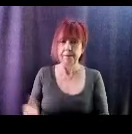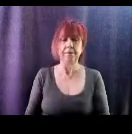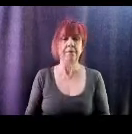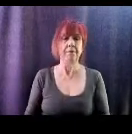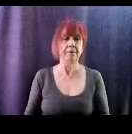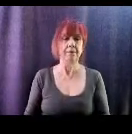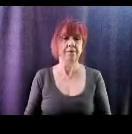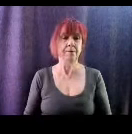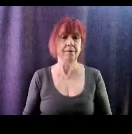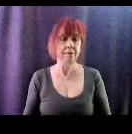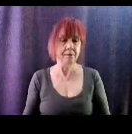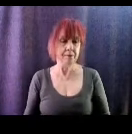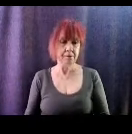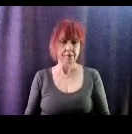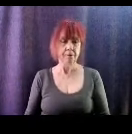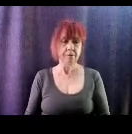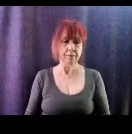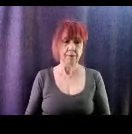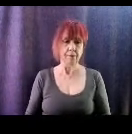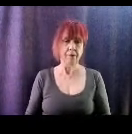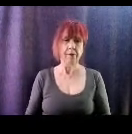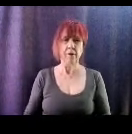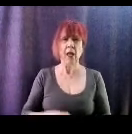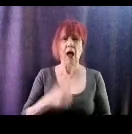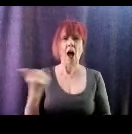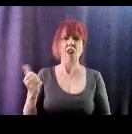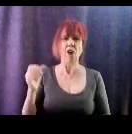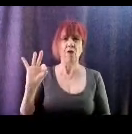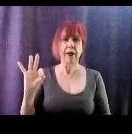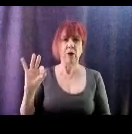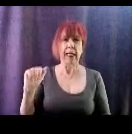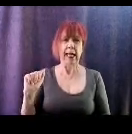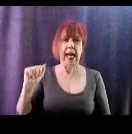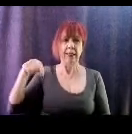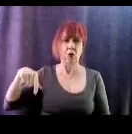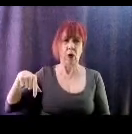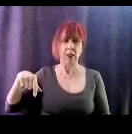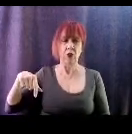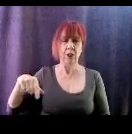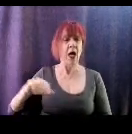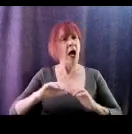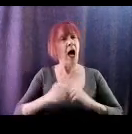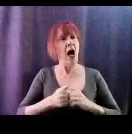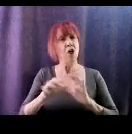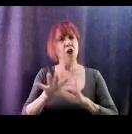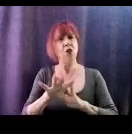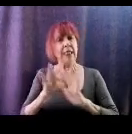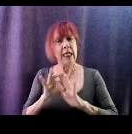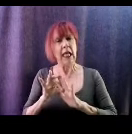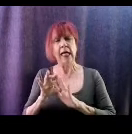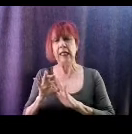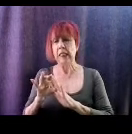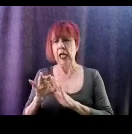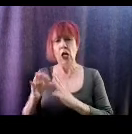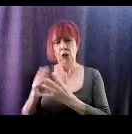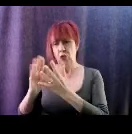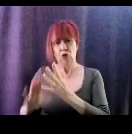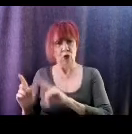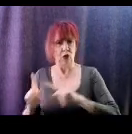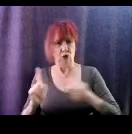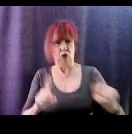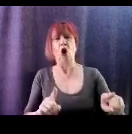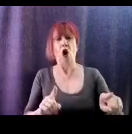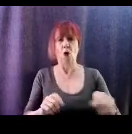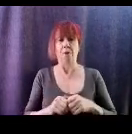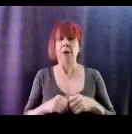One of the frequently asked questions was about how do we select students to go out into work exploration? And again, a student who